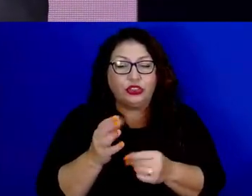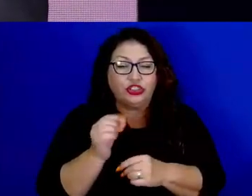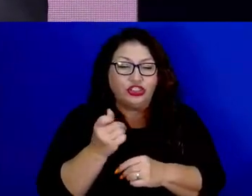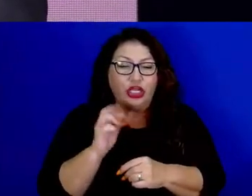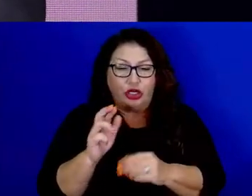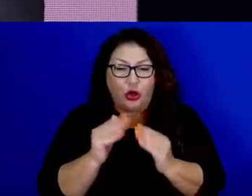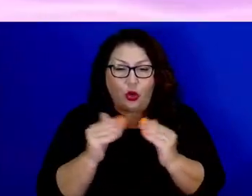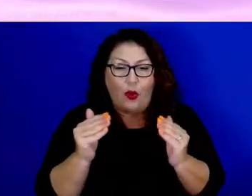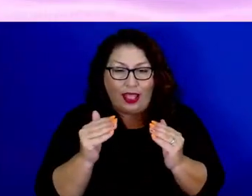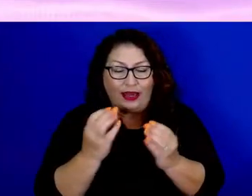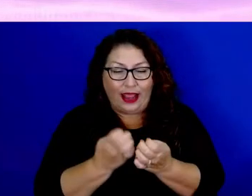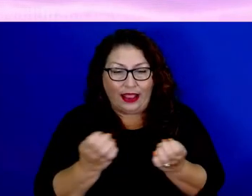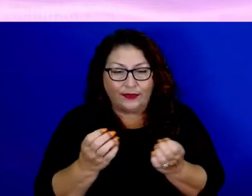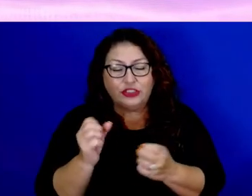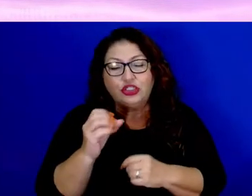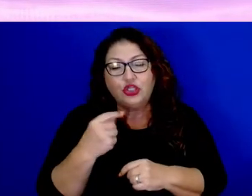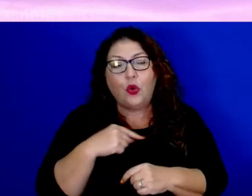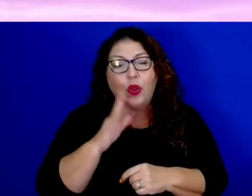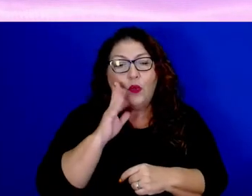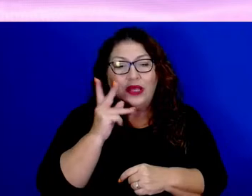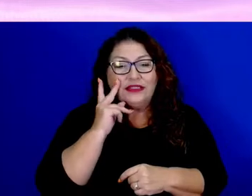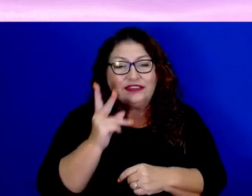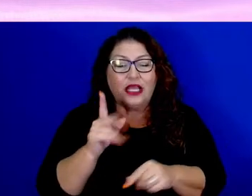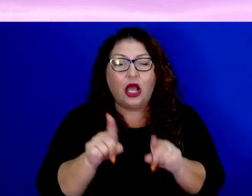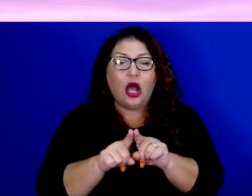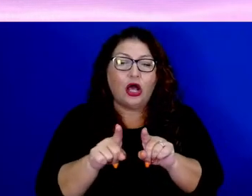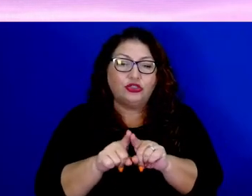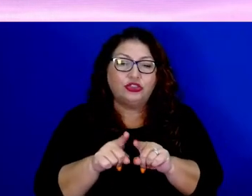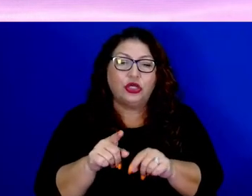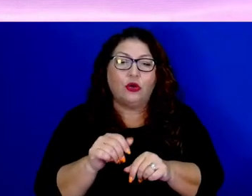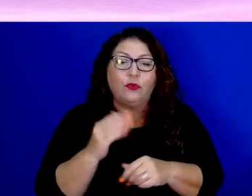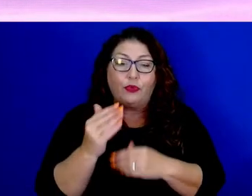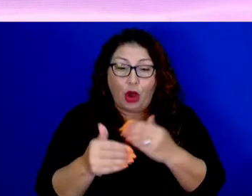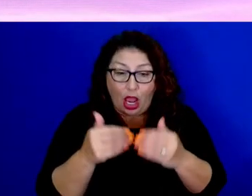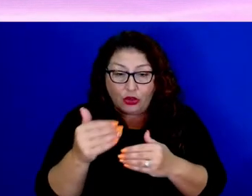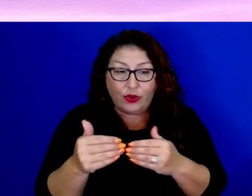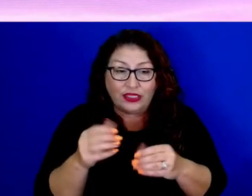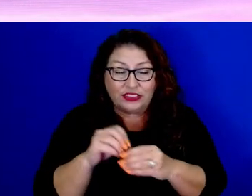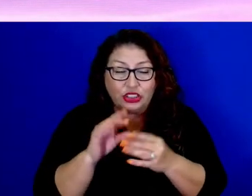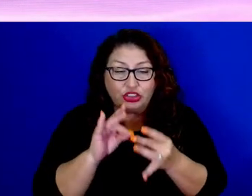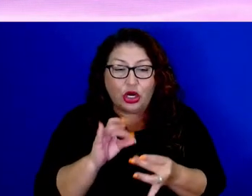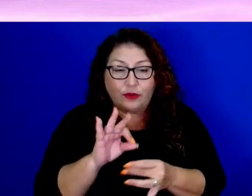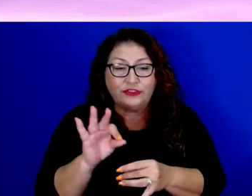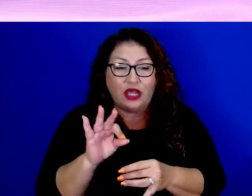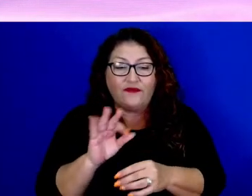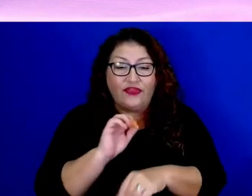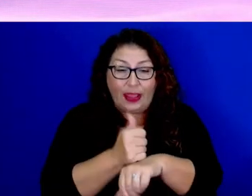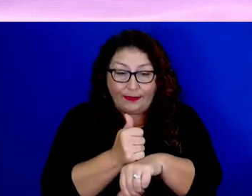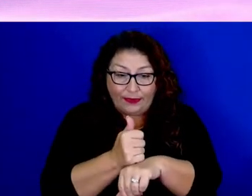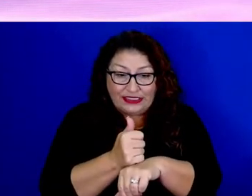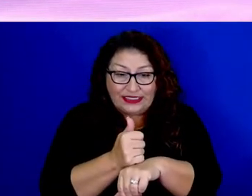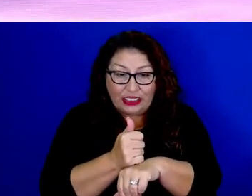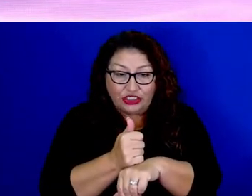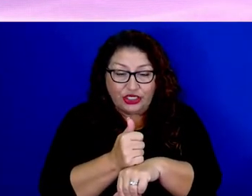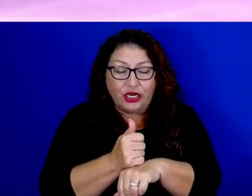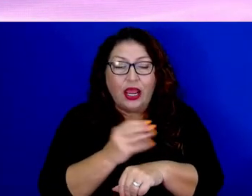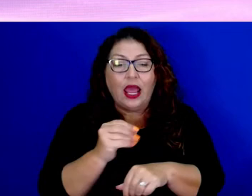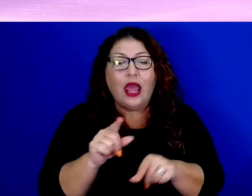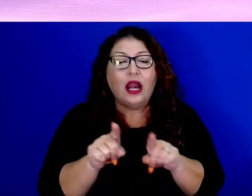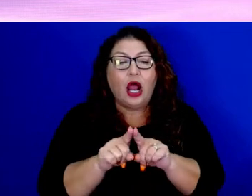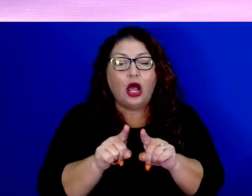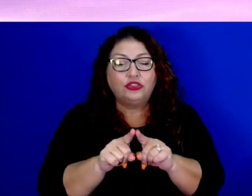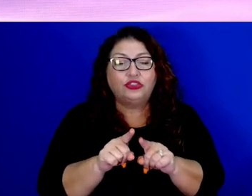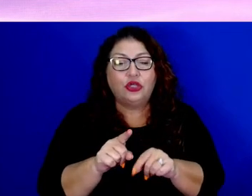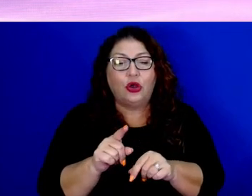we will see also a progress in terms of the implementation that will help also,